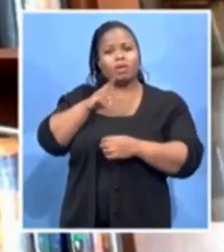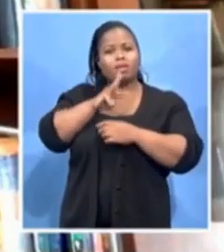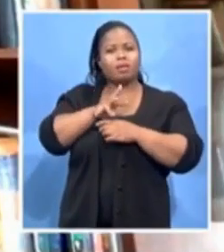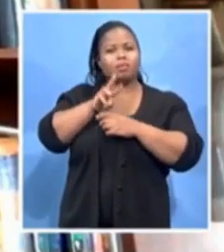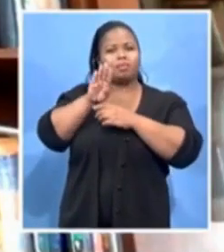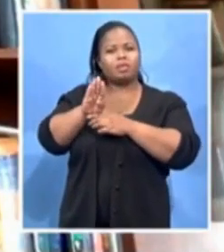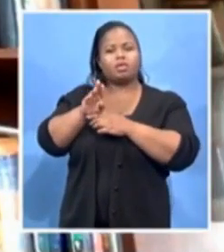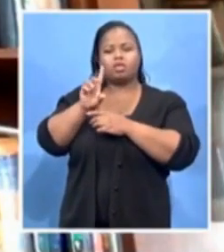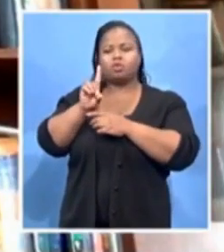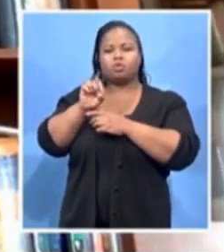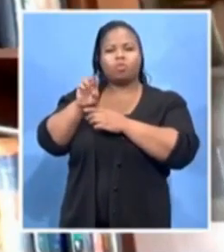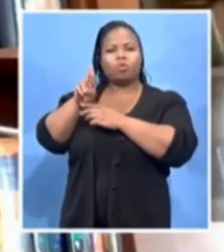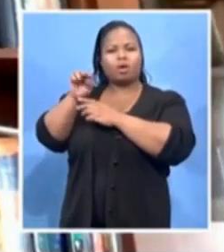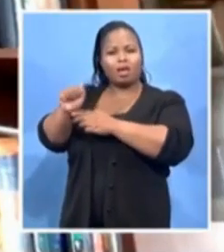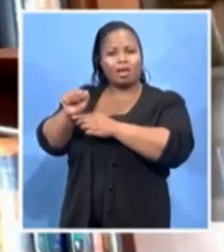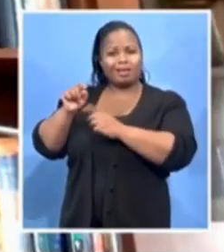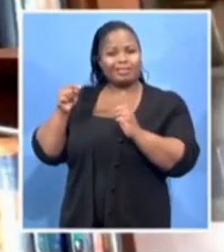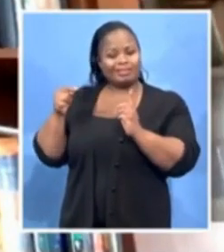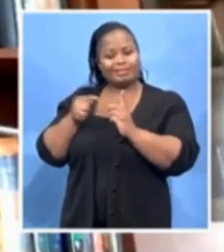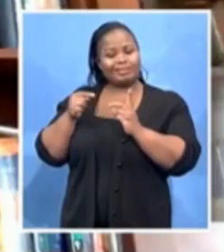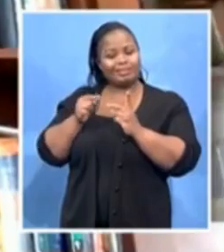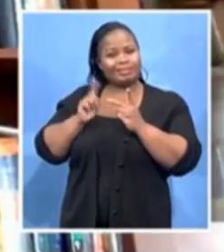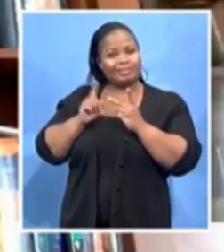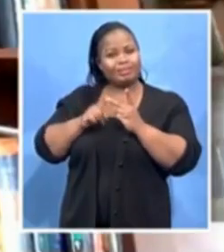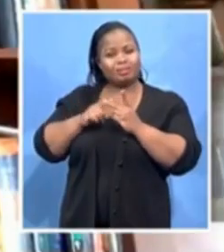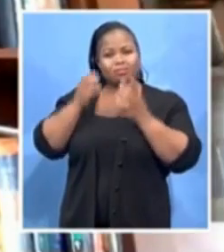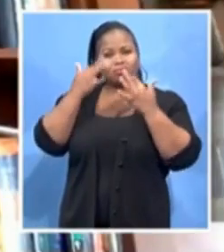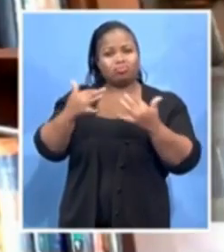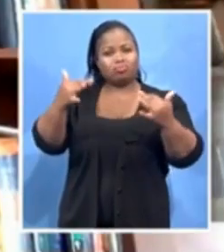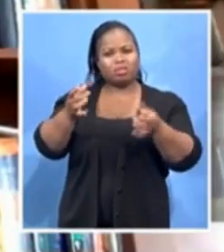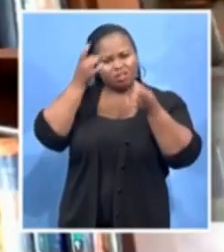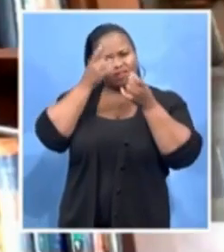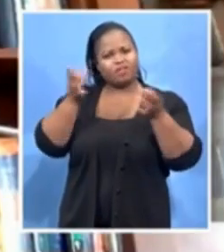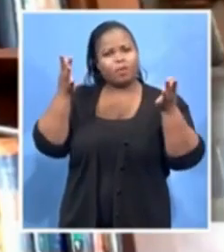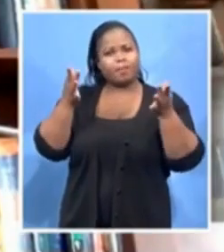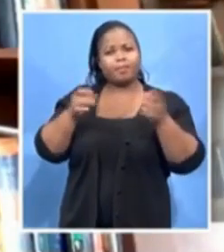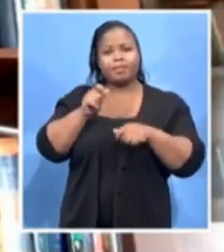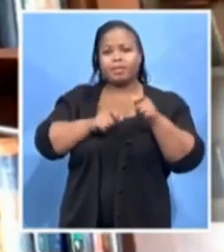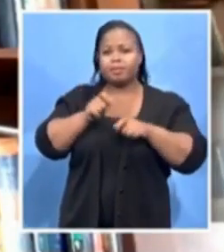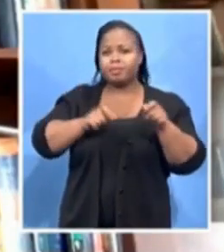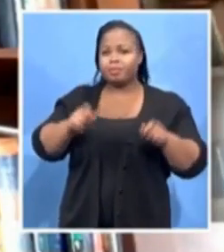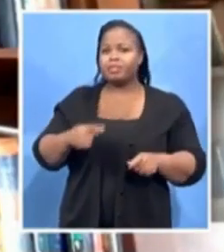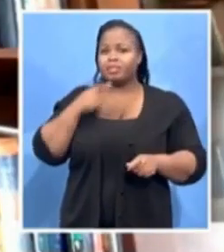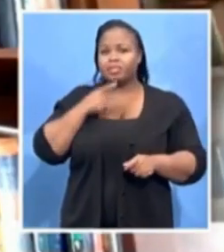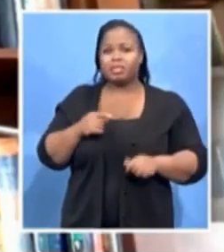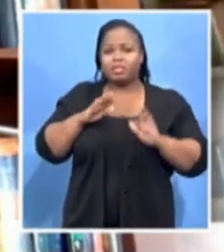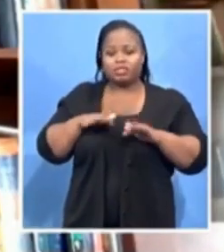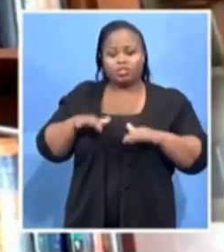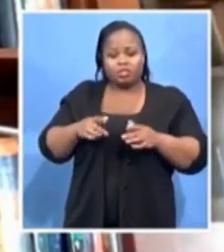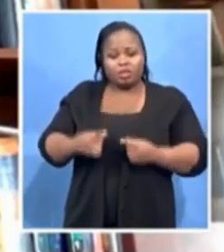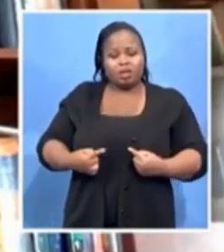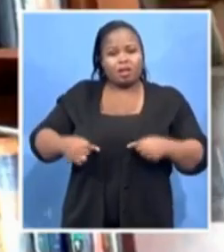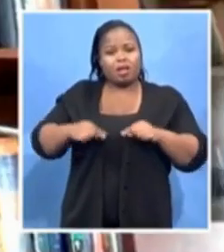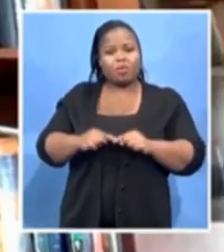was telling his audience at that time that our kith and kin in the continent have been